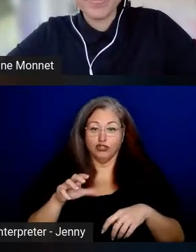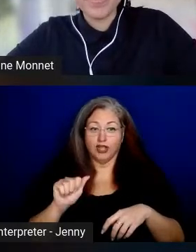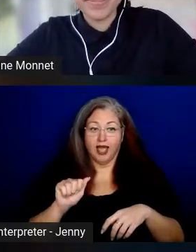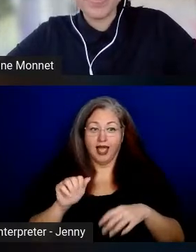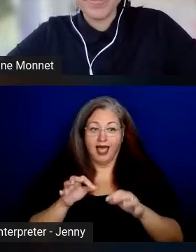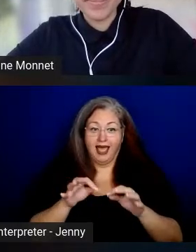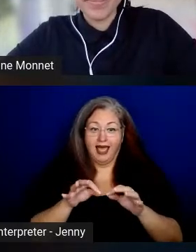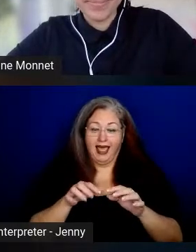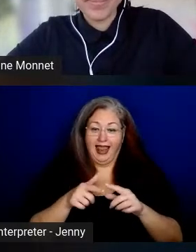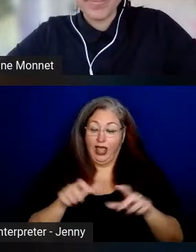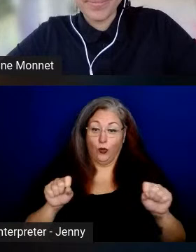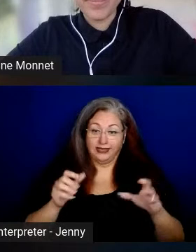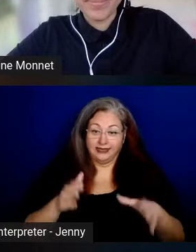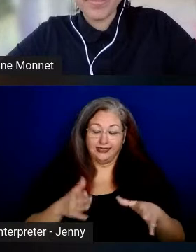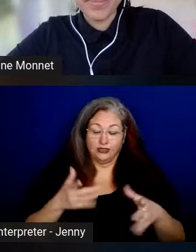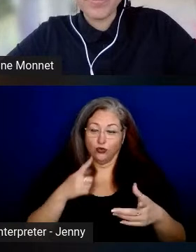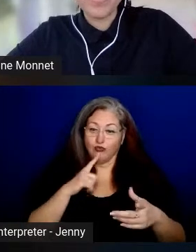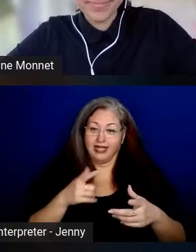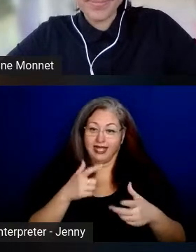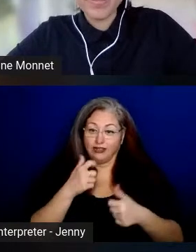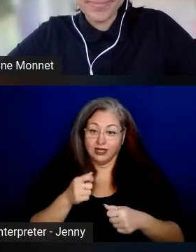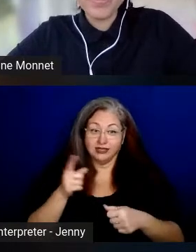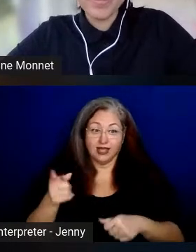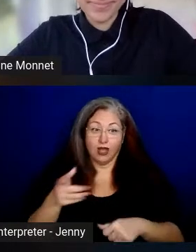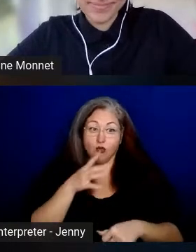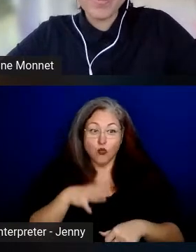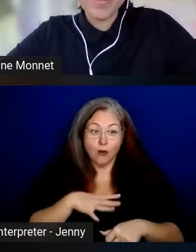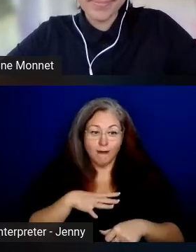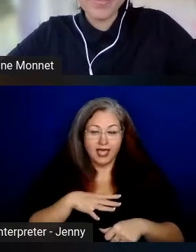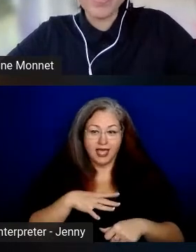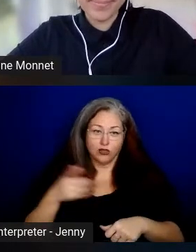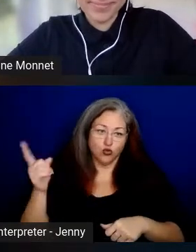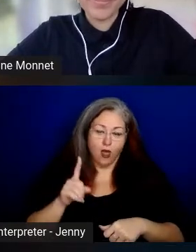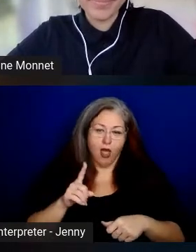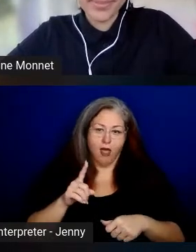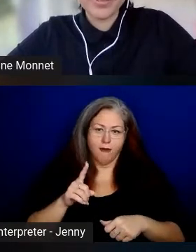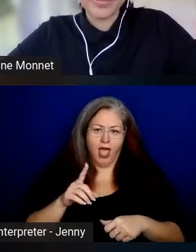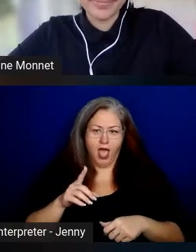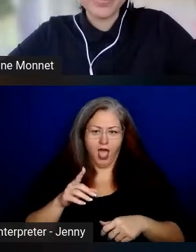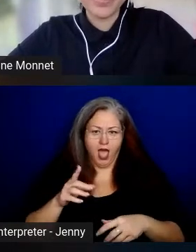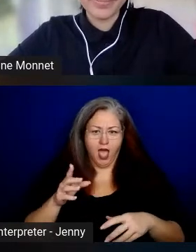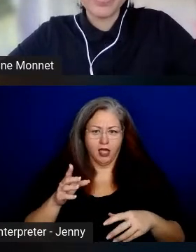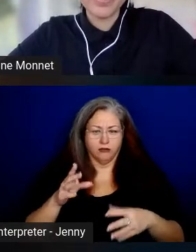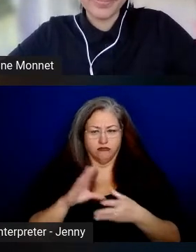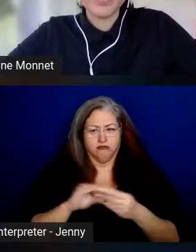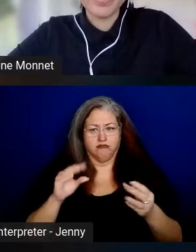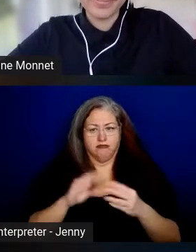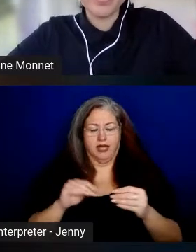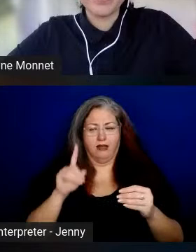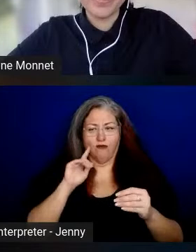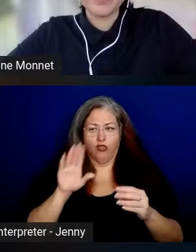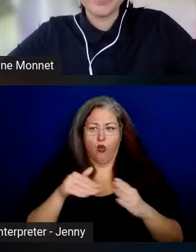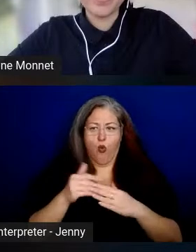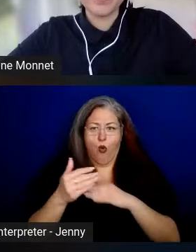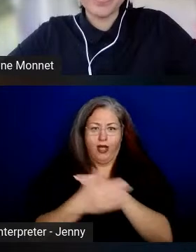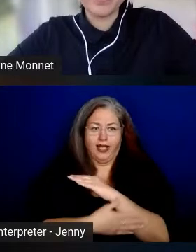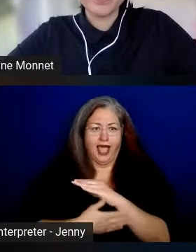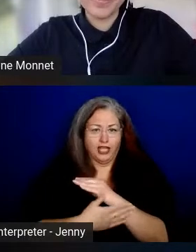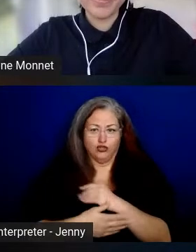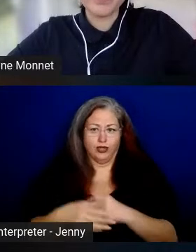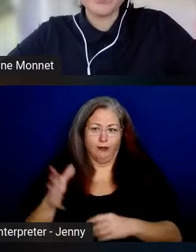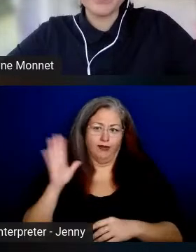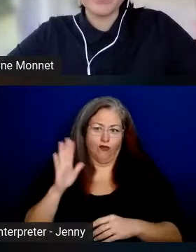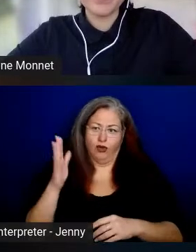incredible thing to see happen, a woman suddenly address, you know, the whole country in a platform that was never had before. So we're hopeful